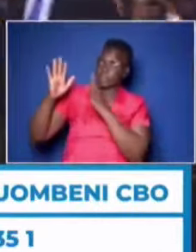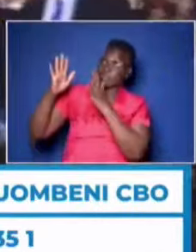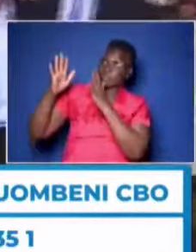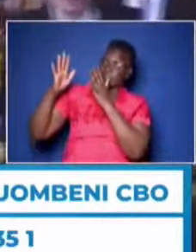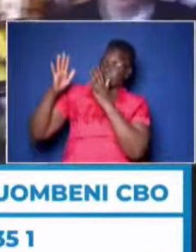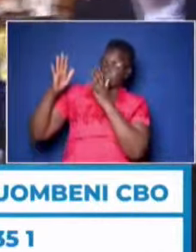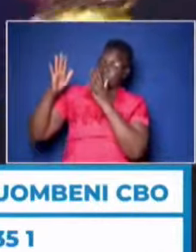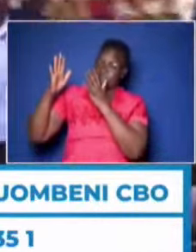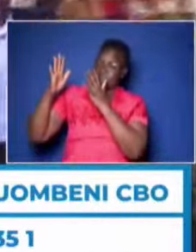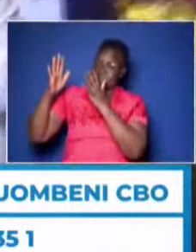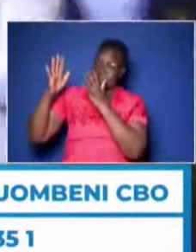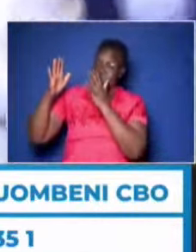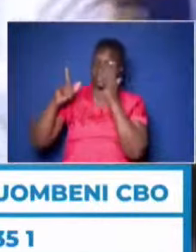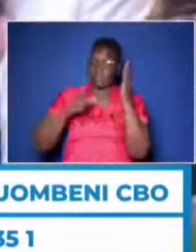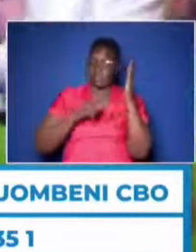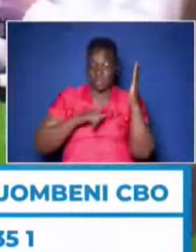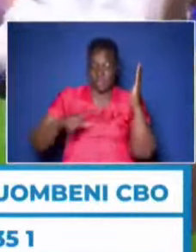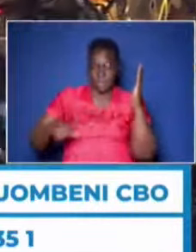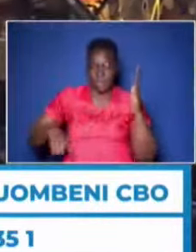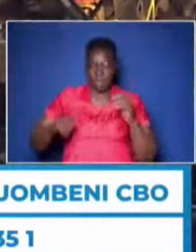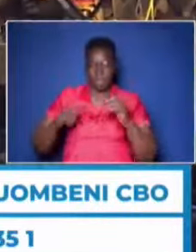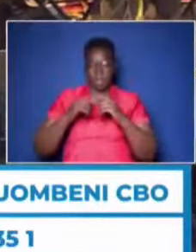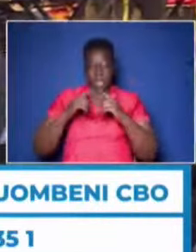shout I said